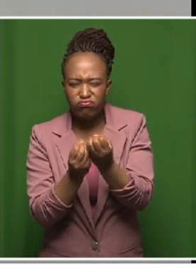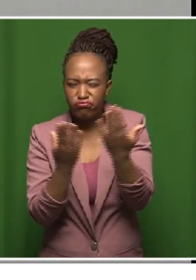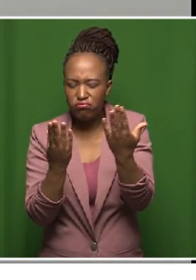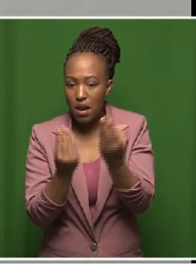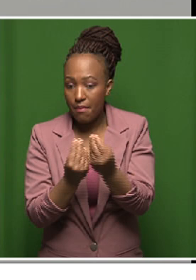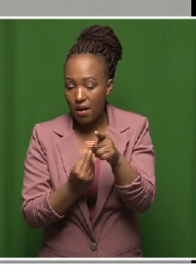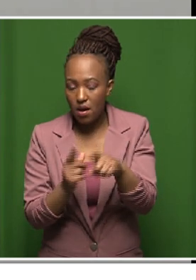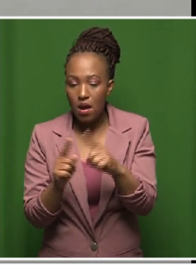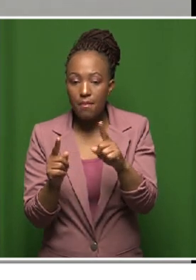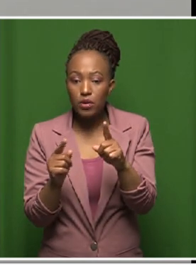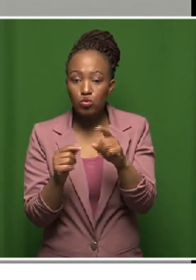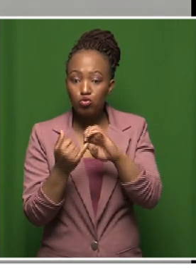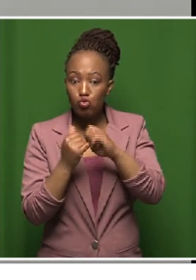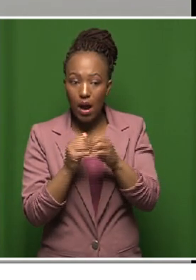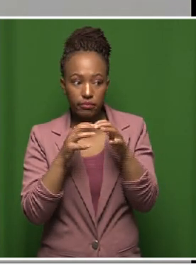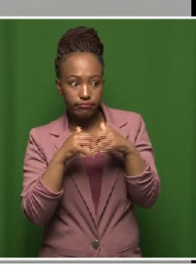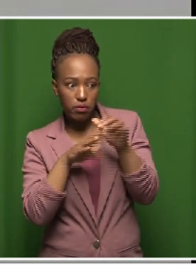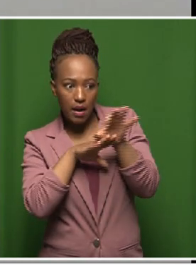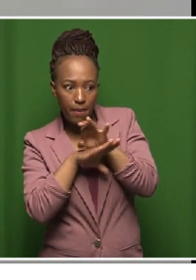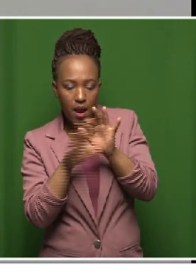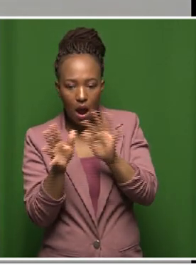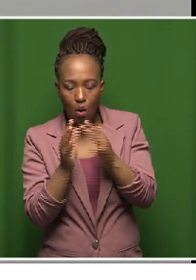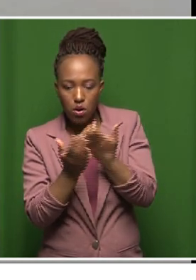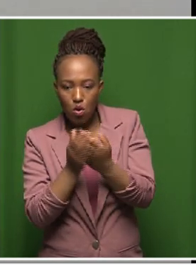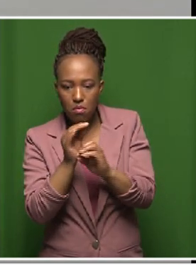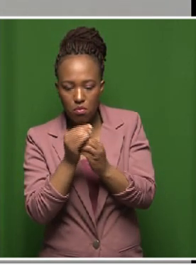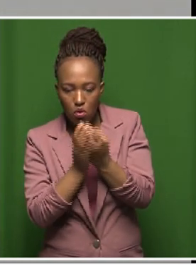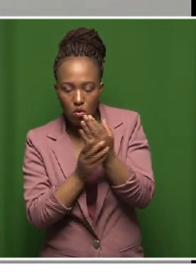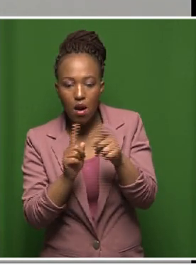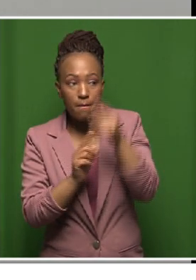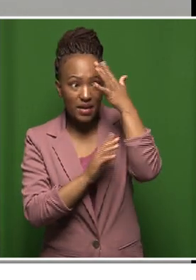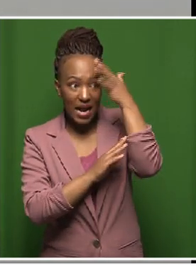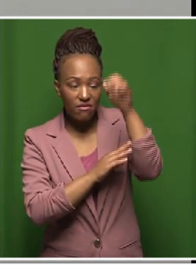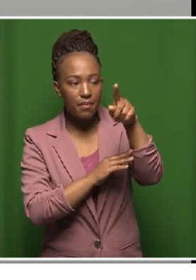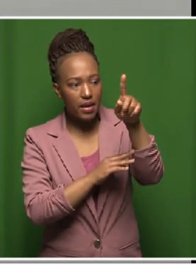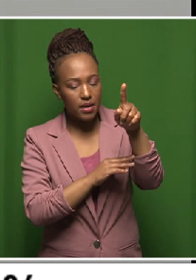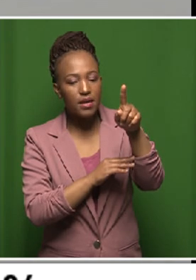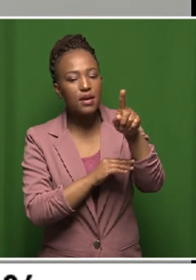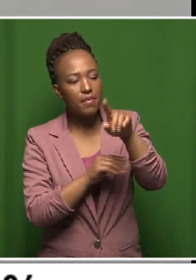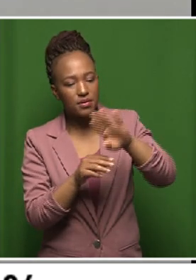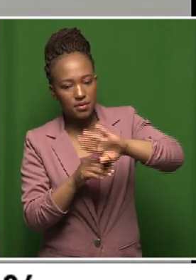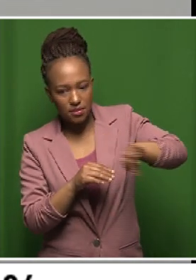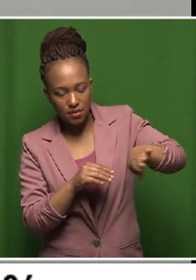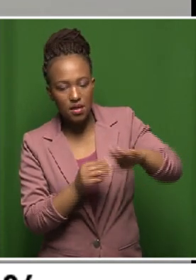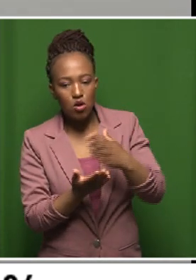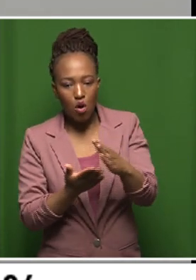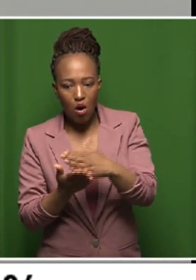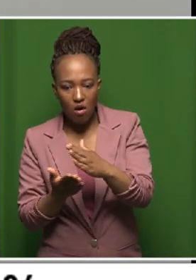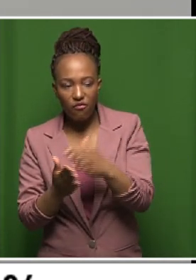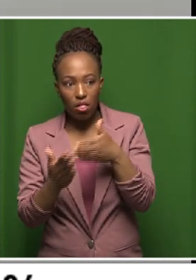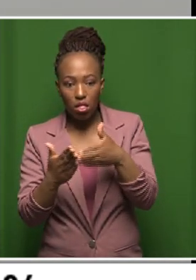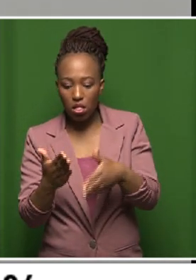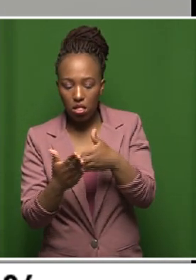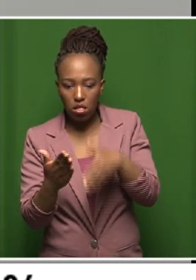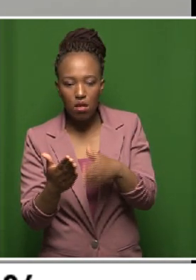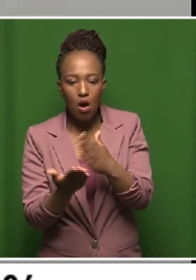of trying to put measures in place to grow the economy, government simply must get out of the economy. They must get away, and they must remove the obstacles that's